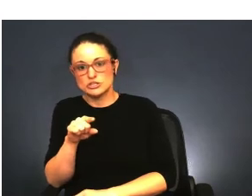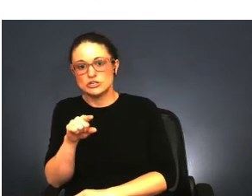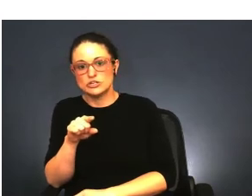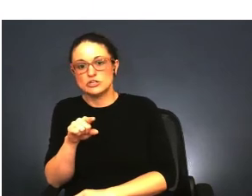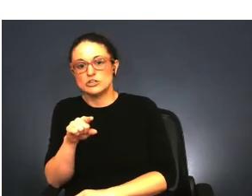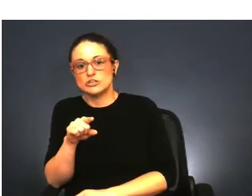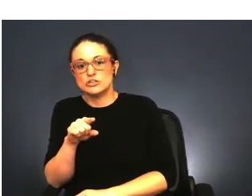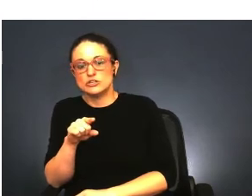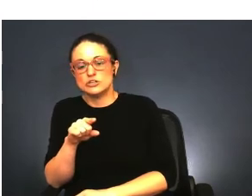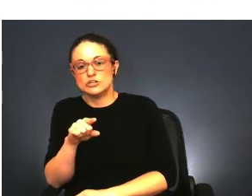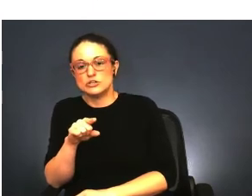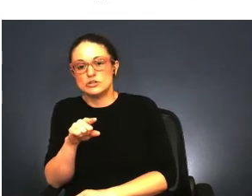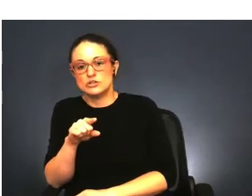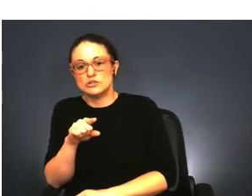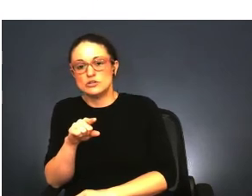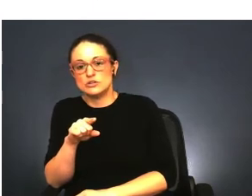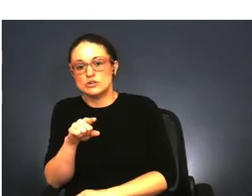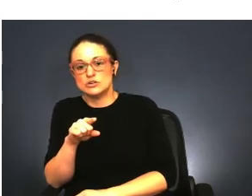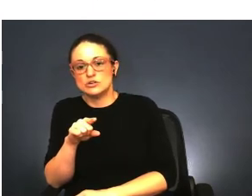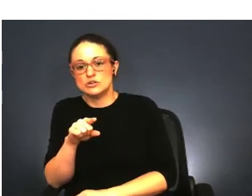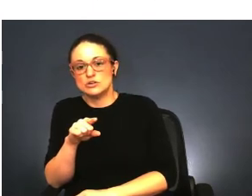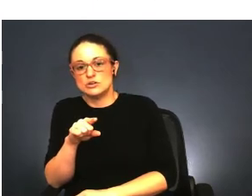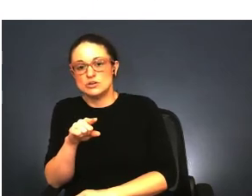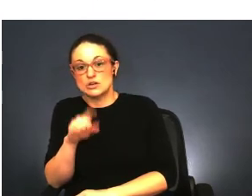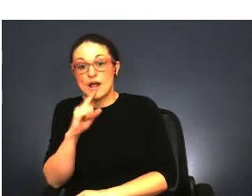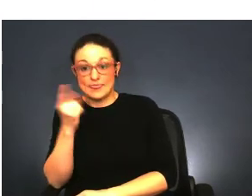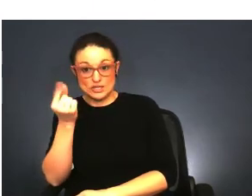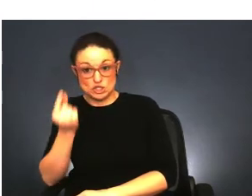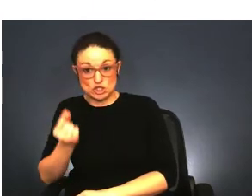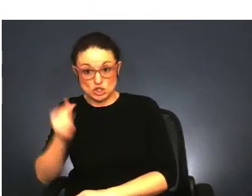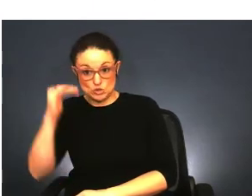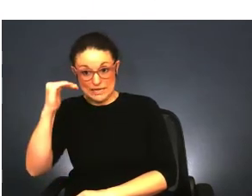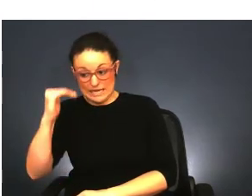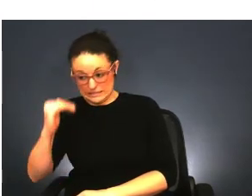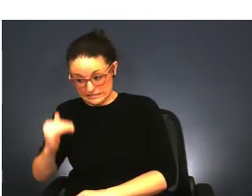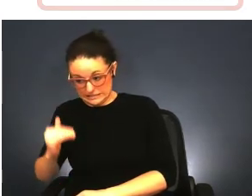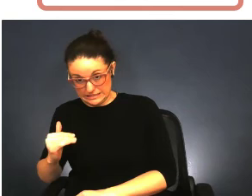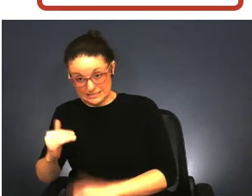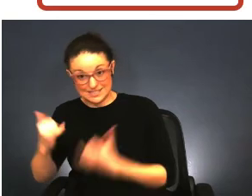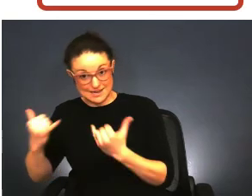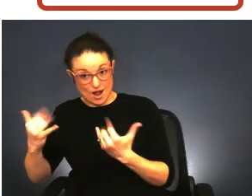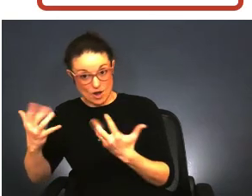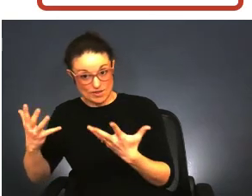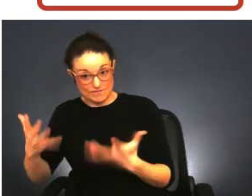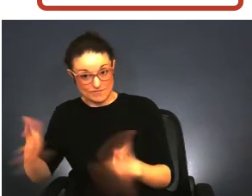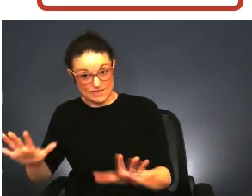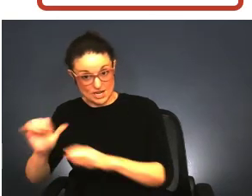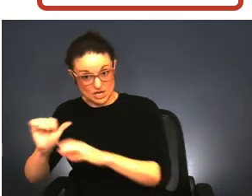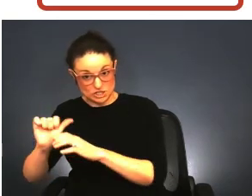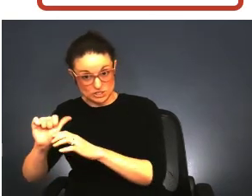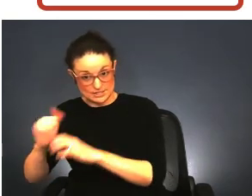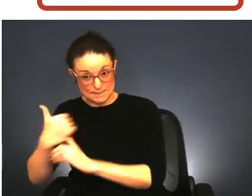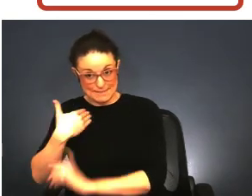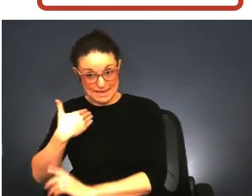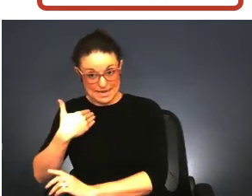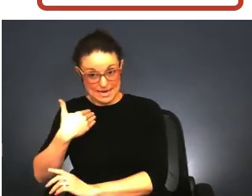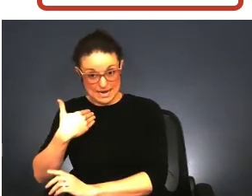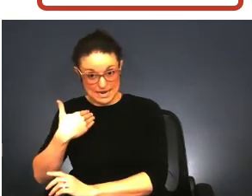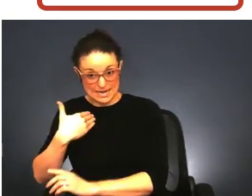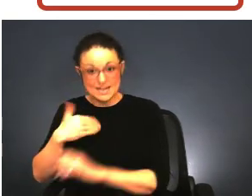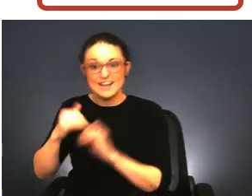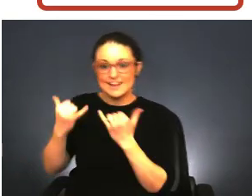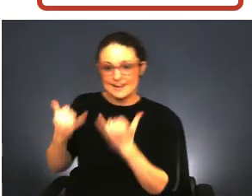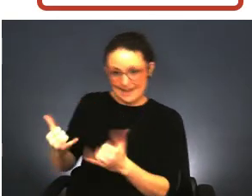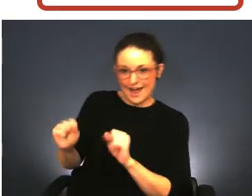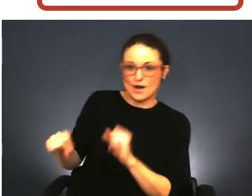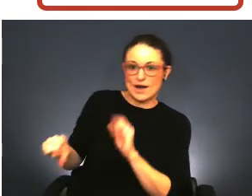to-do list, now that a student has submitted an assignment, I have this grade A1. If I click on this, I'm going to go directly